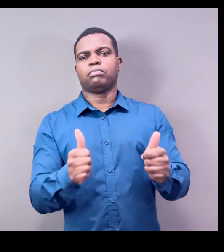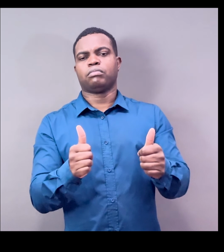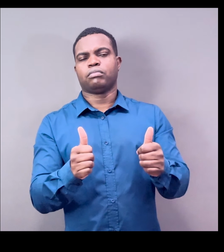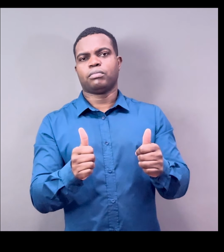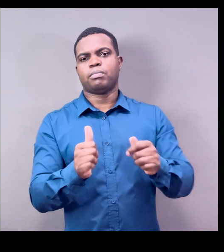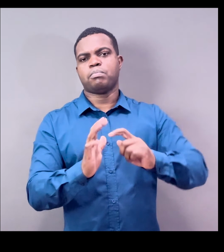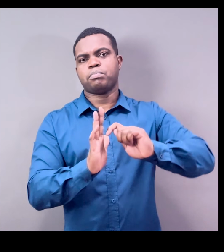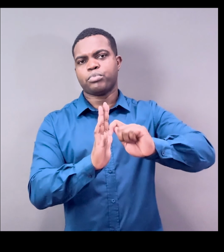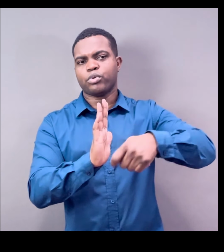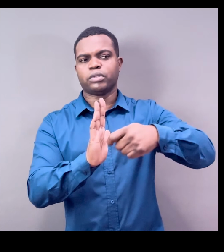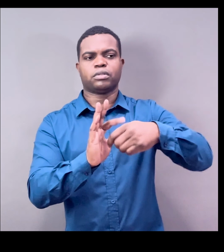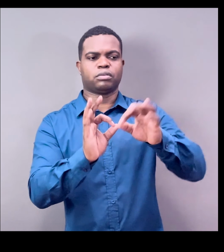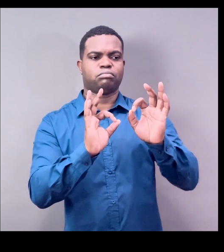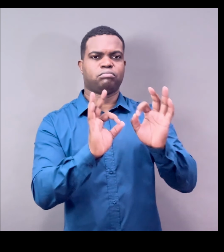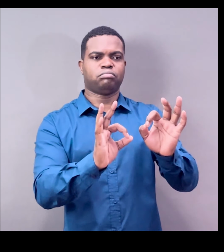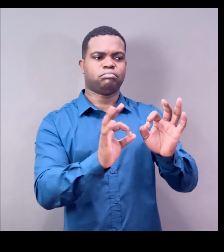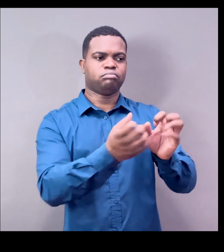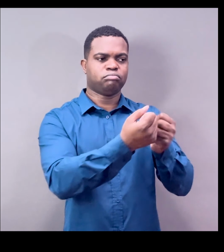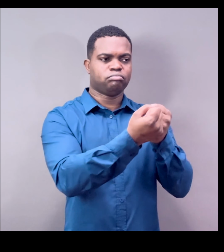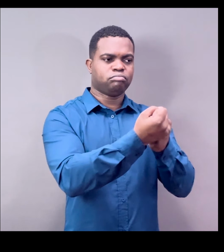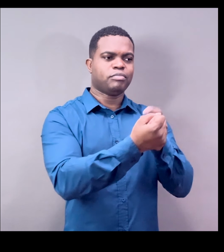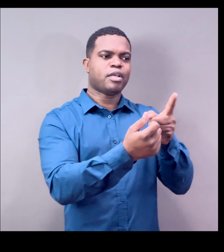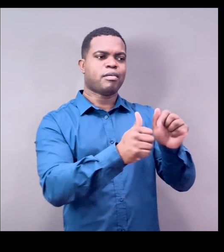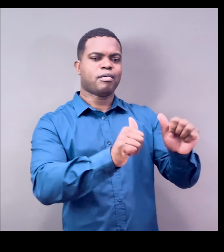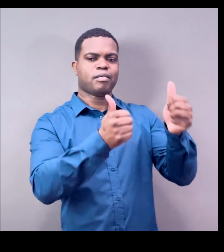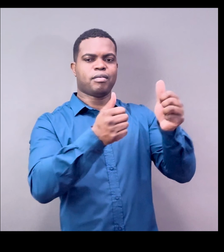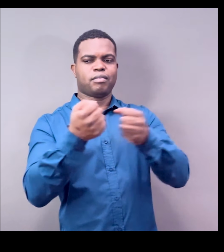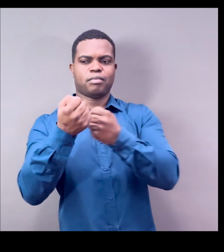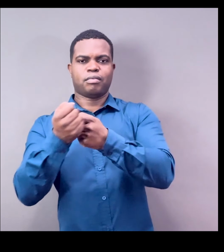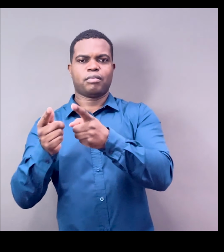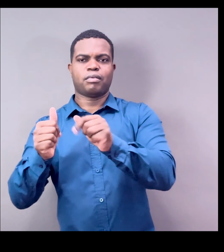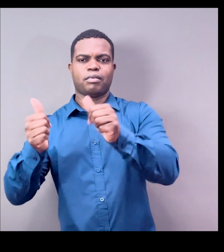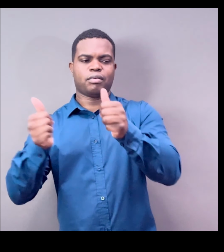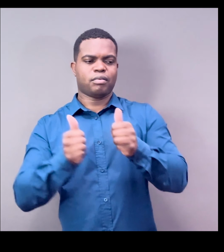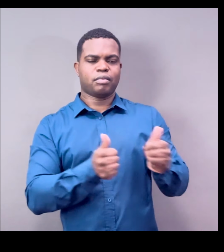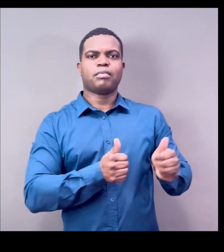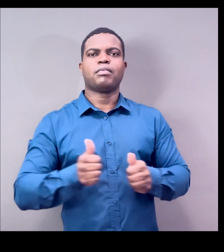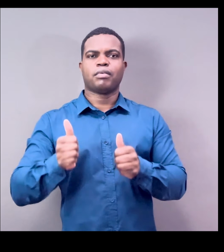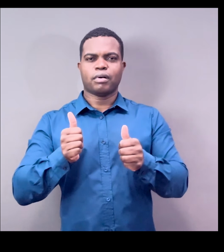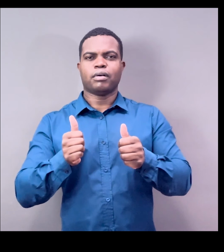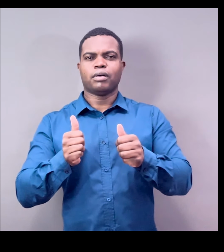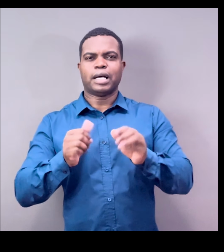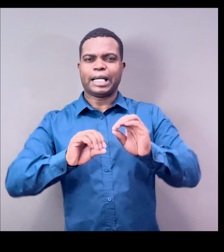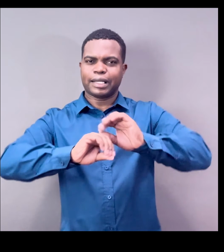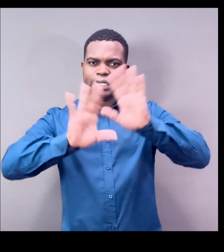strive to get this the buy-in of stakeholder B because they have some kind of relationship.